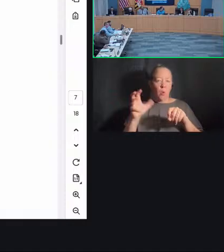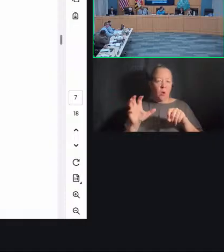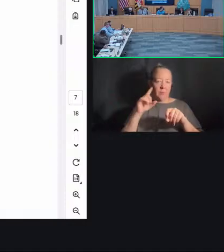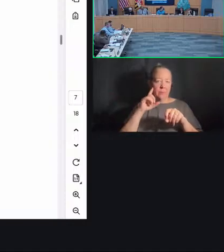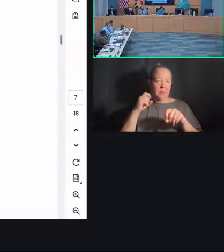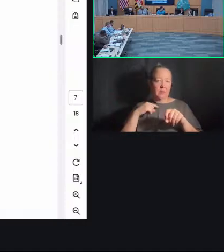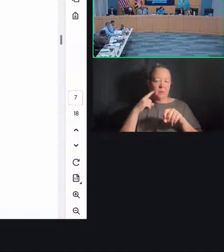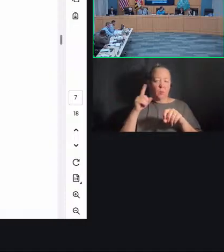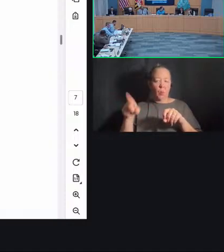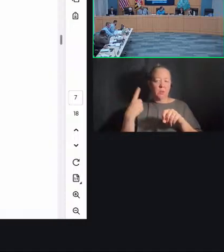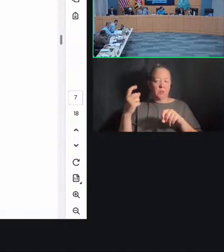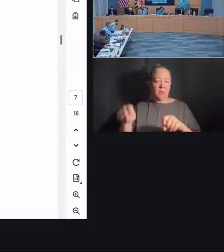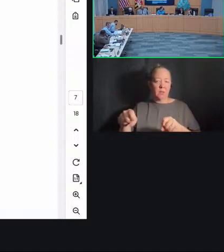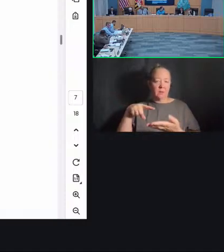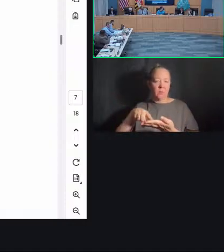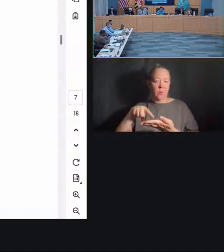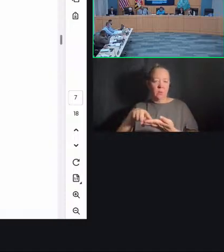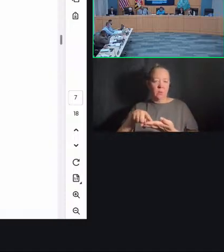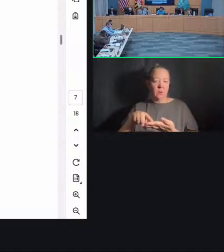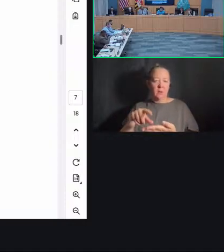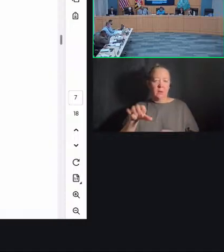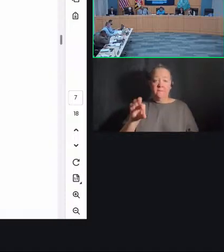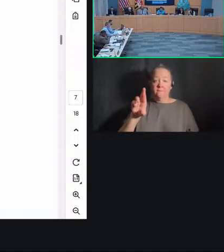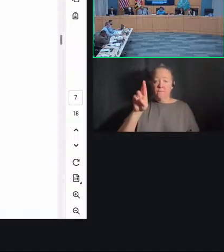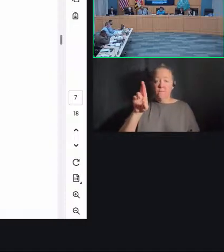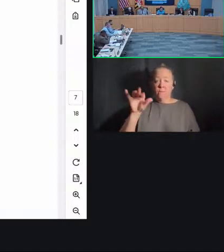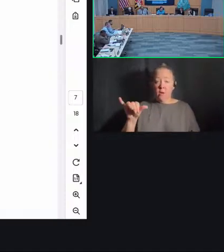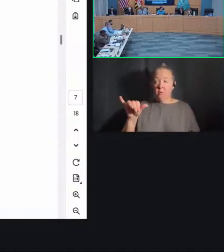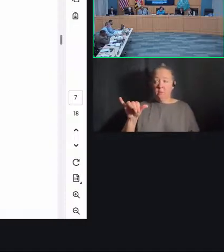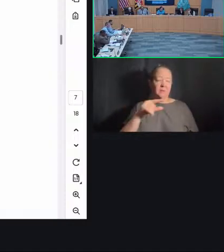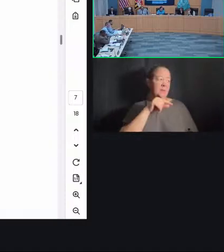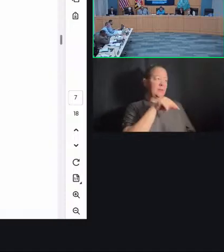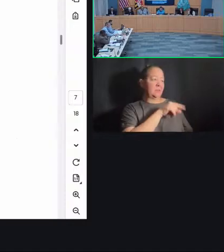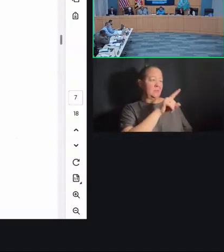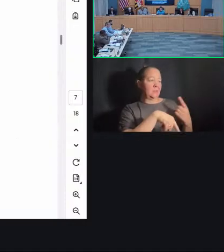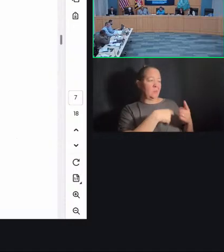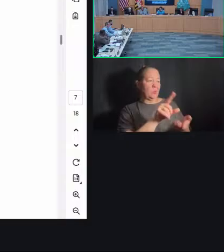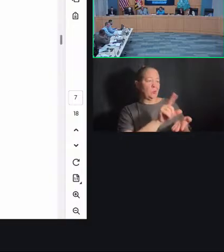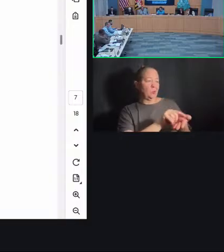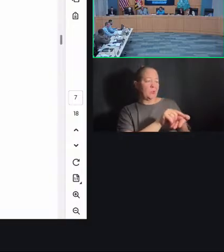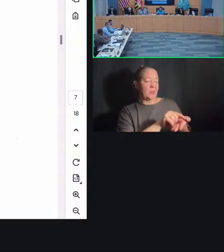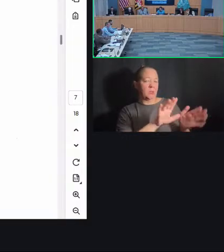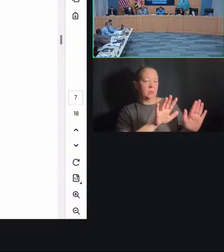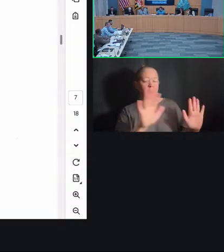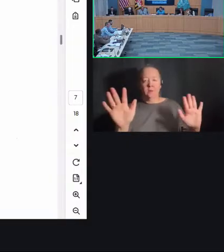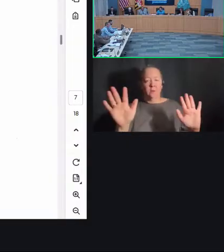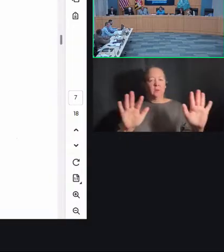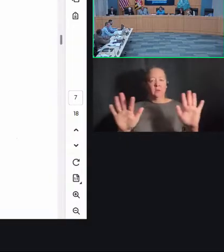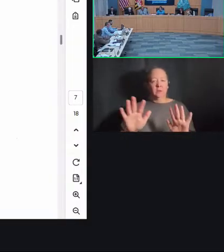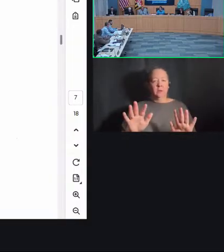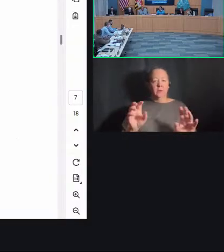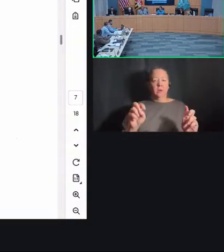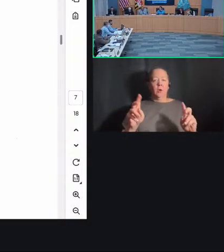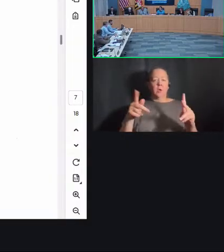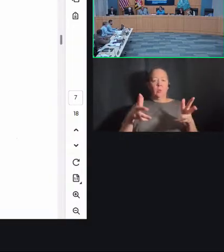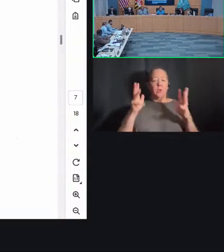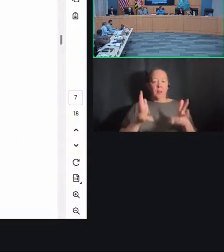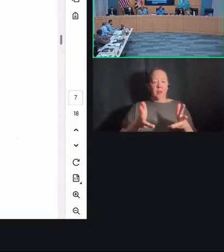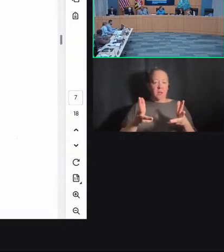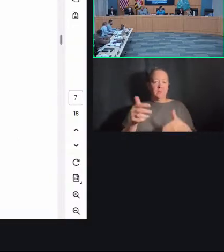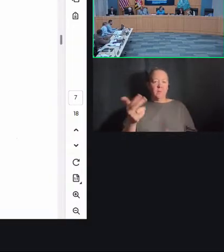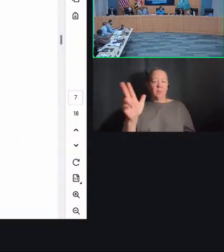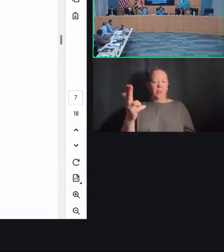This was about the newsletter. Okay. Sorry. So let us leave the 13,000 for the